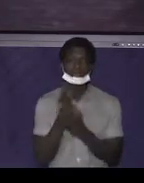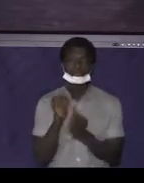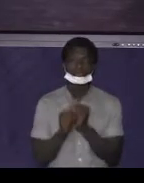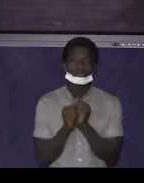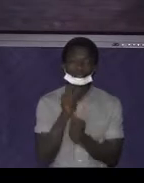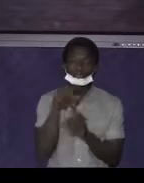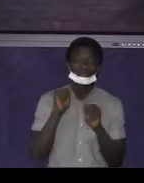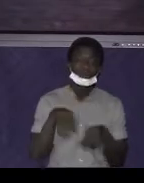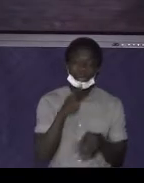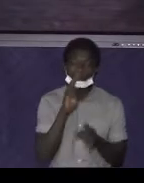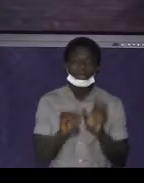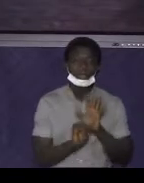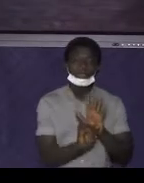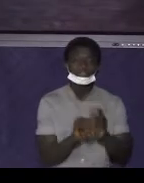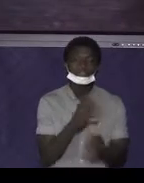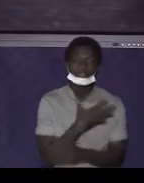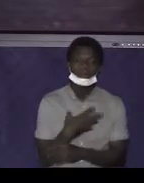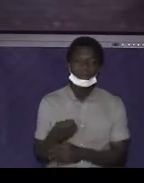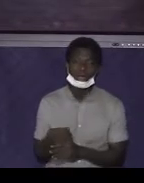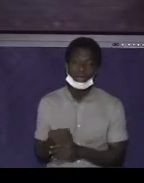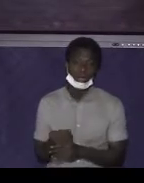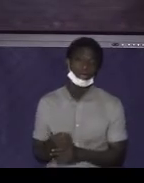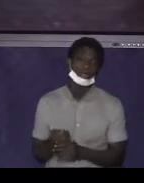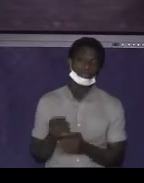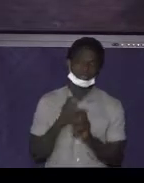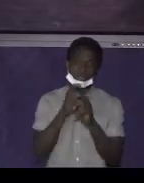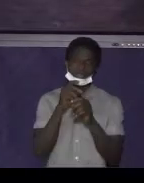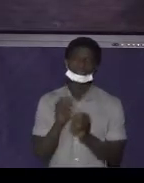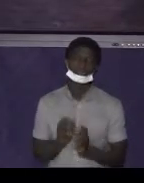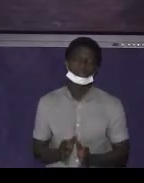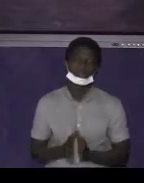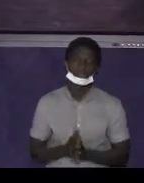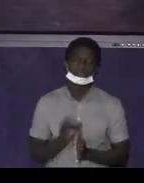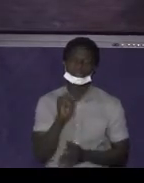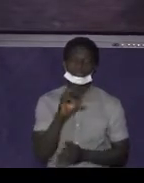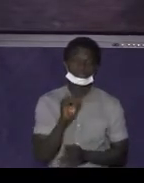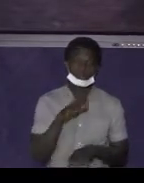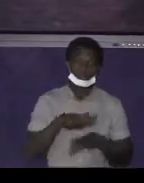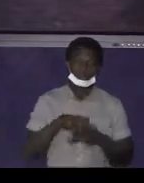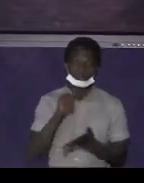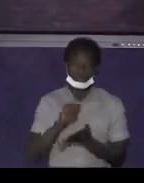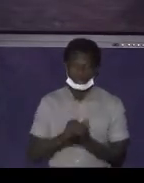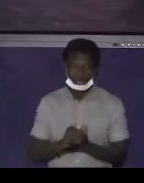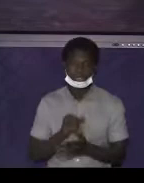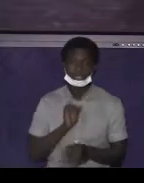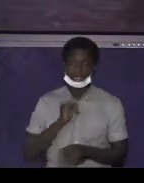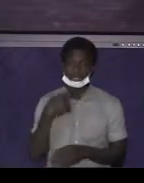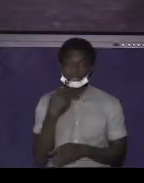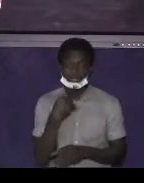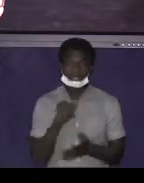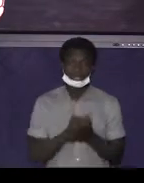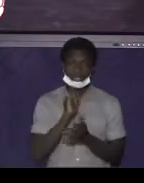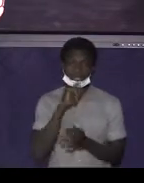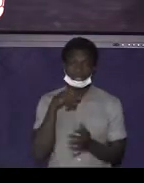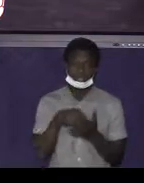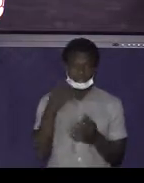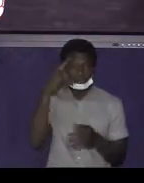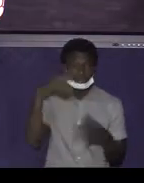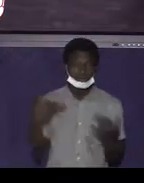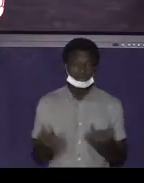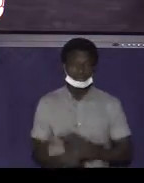you can be identified and adequately rewarded. So on that note, I say, that's it for